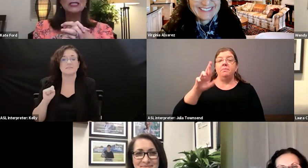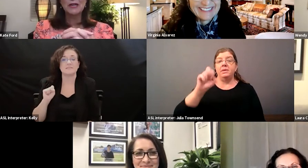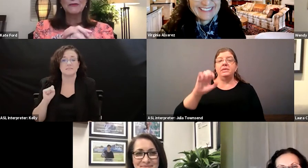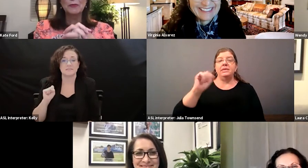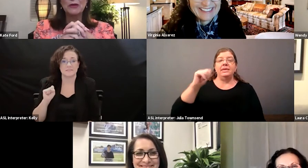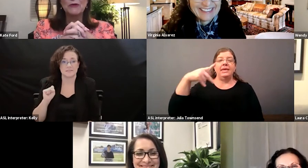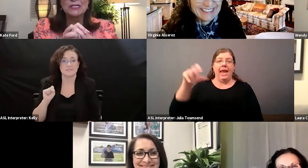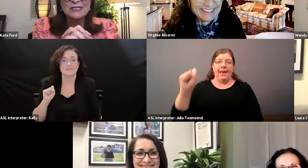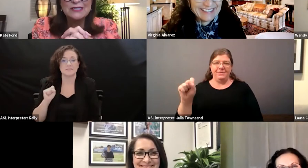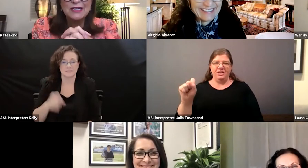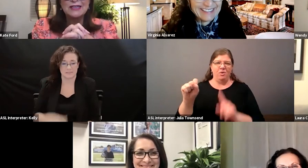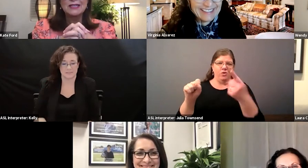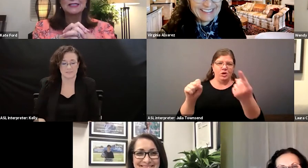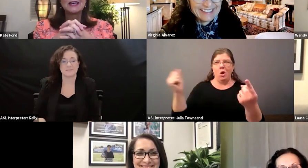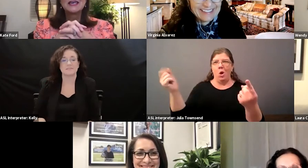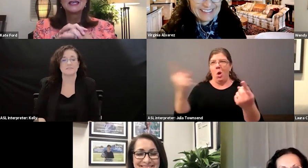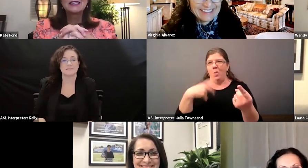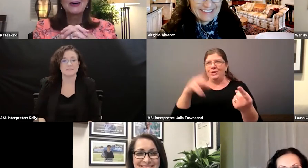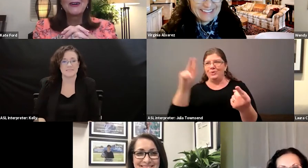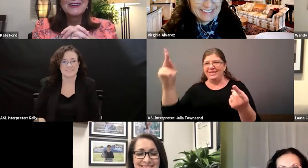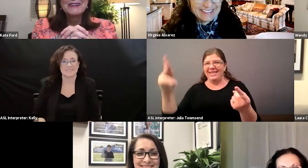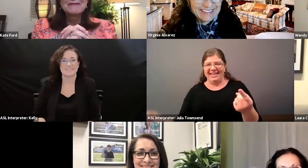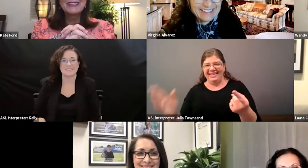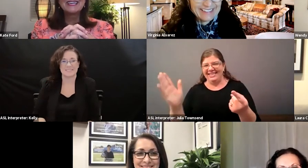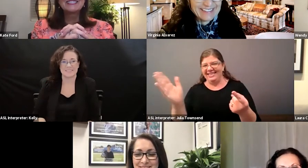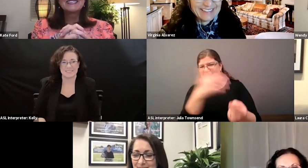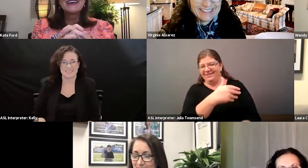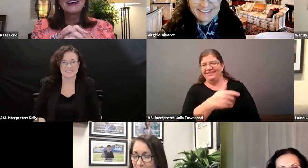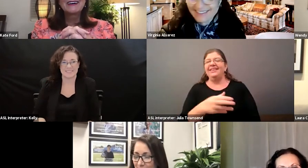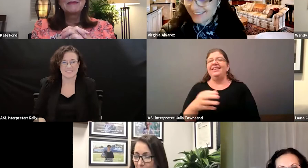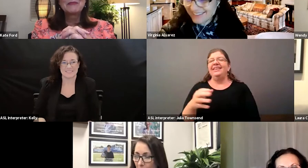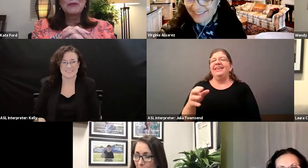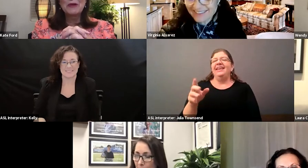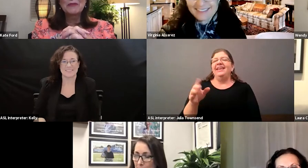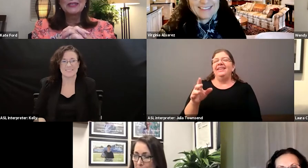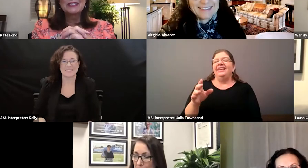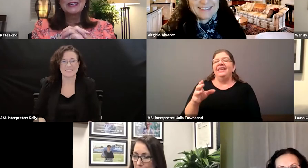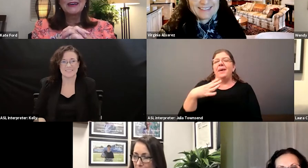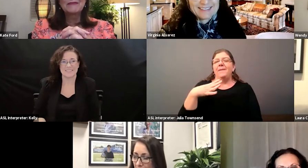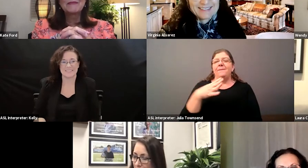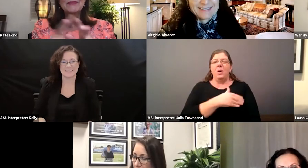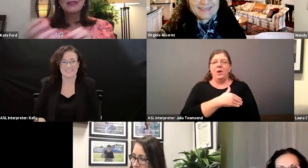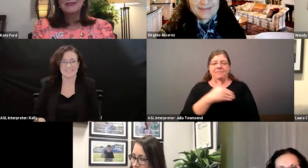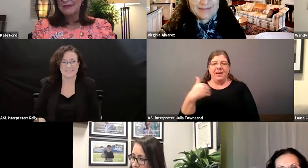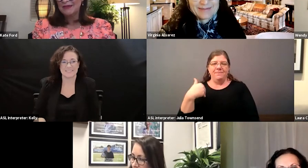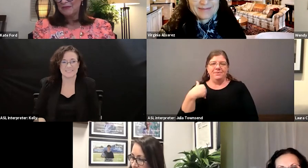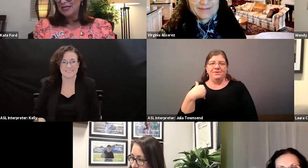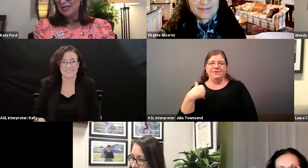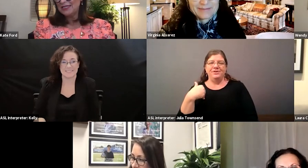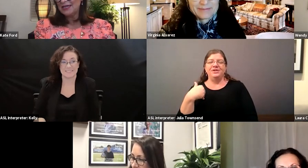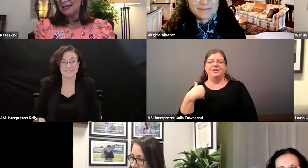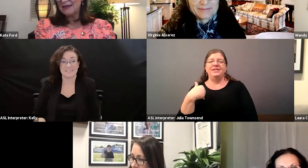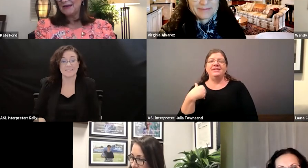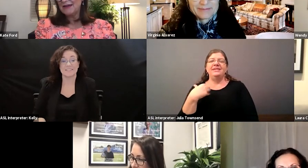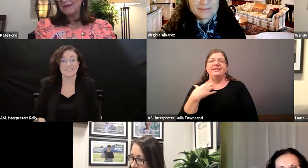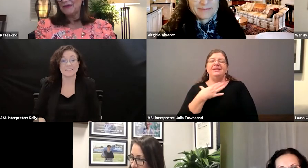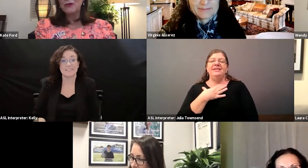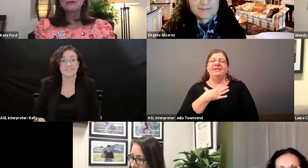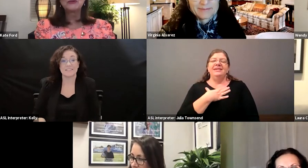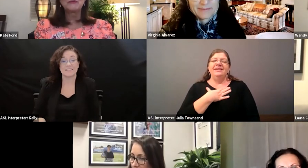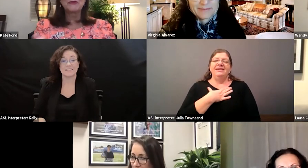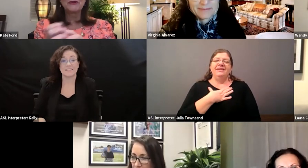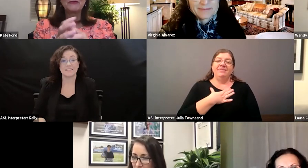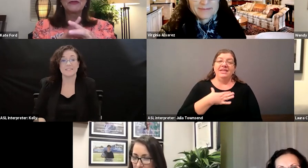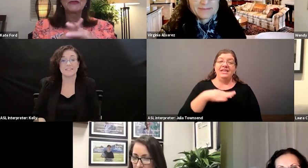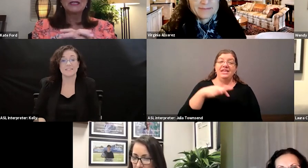first but everybody wants to second this please uh board members um please uh